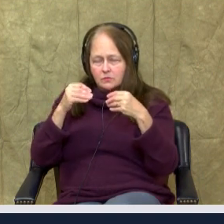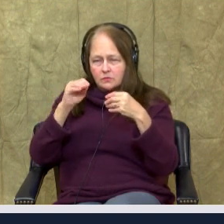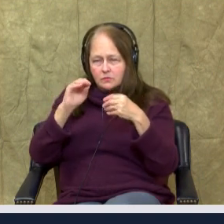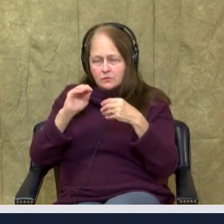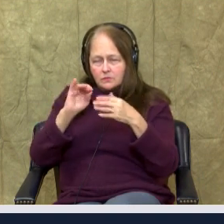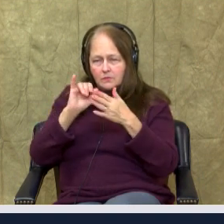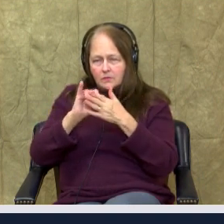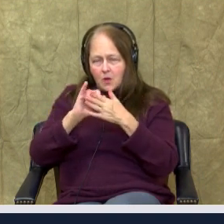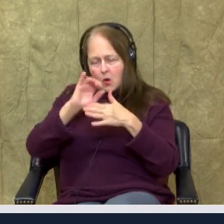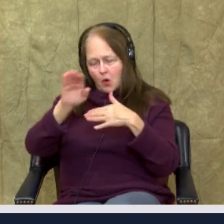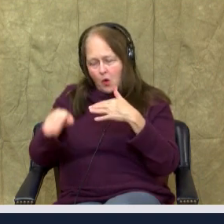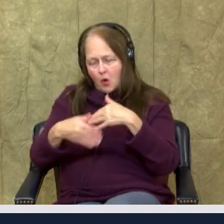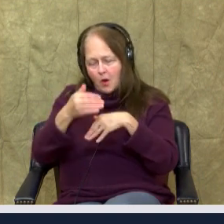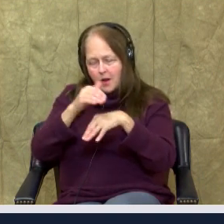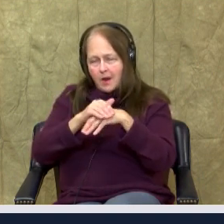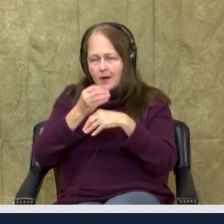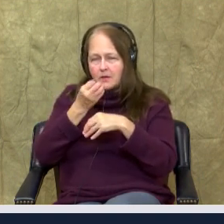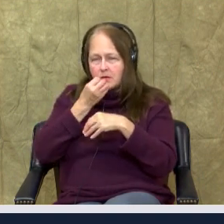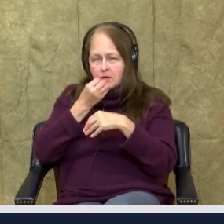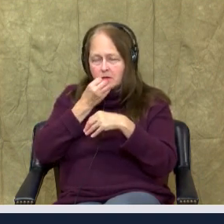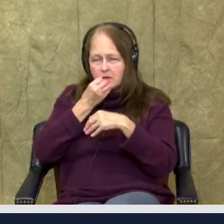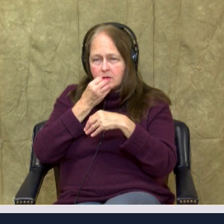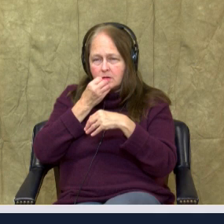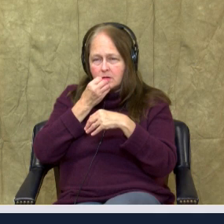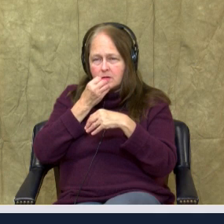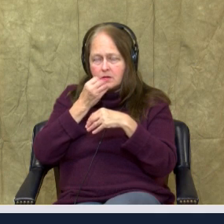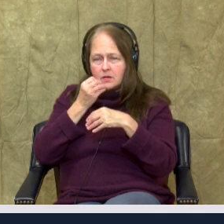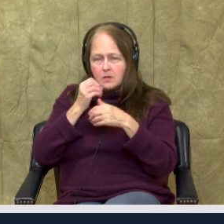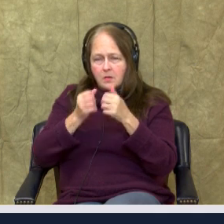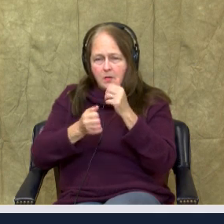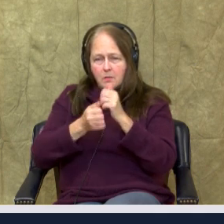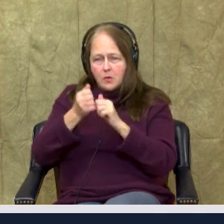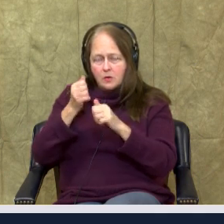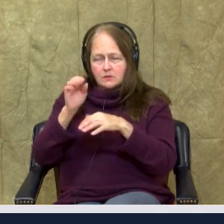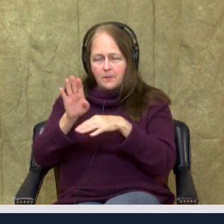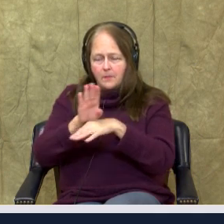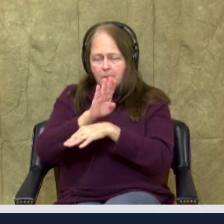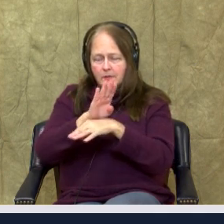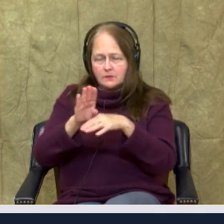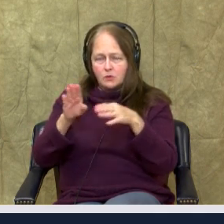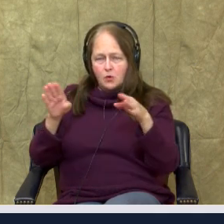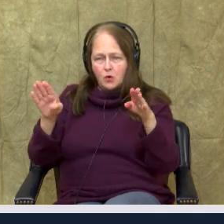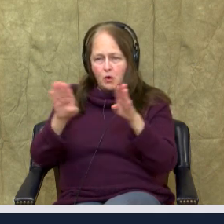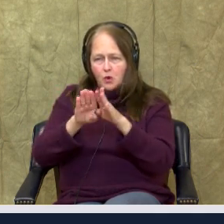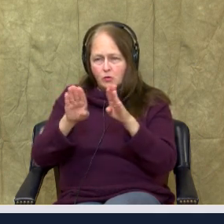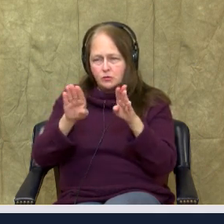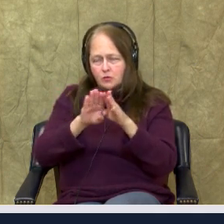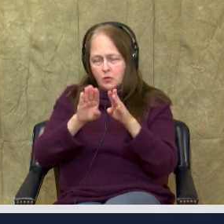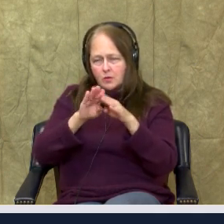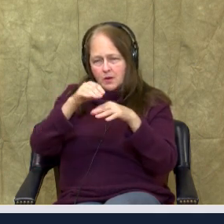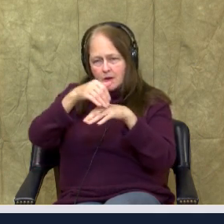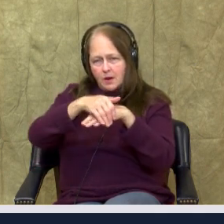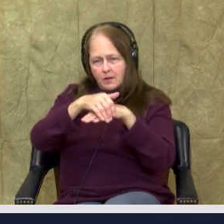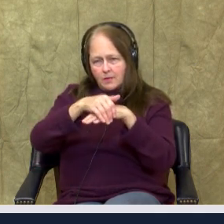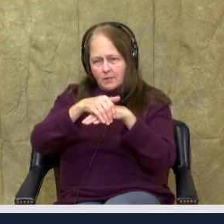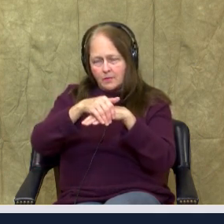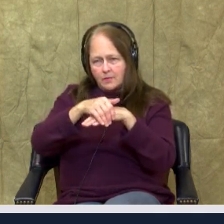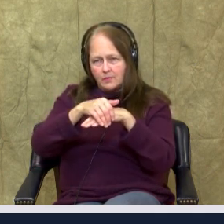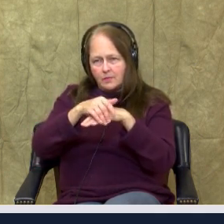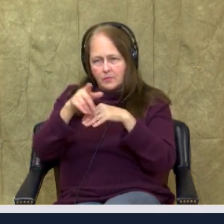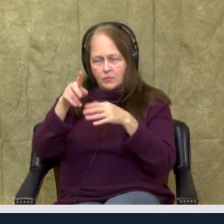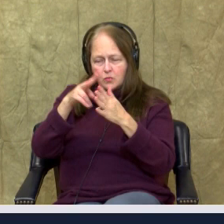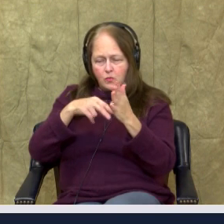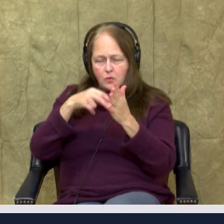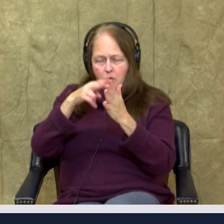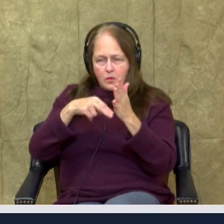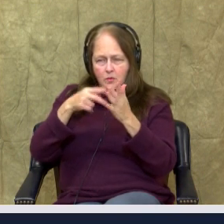all-night lunch counter, but the majority of the doors belonged to business places that had long since been closed. Now, as we were reading